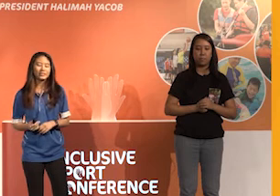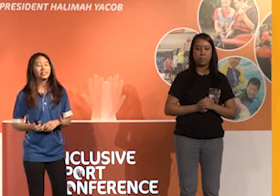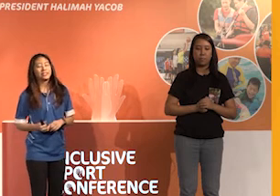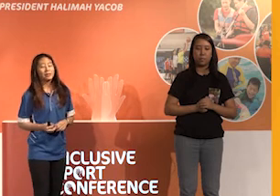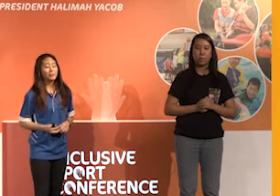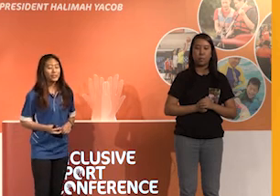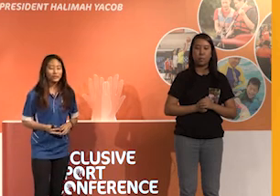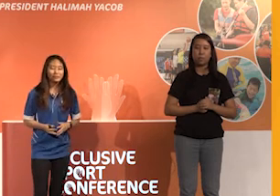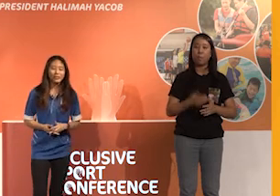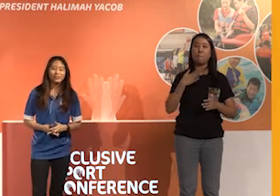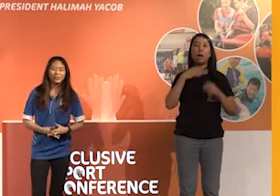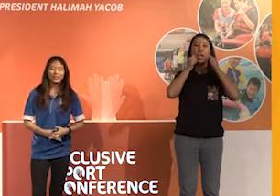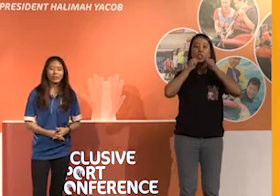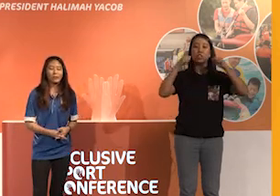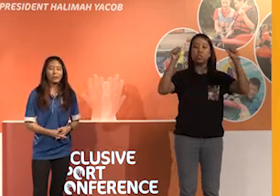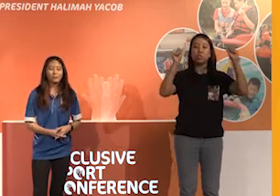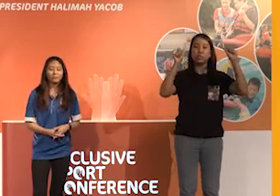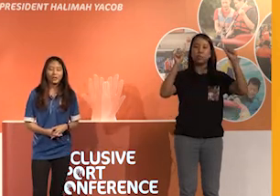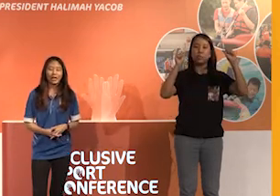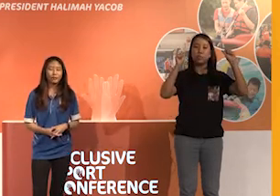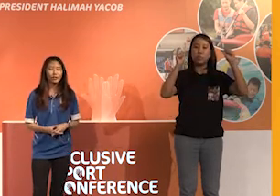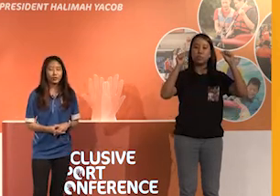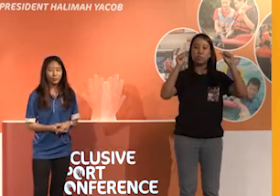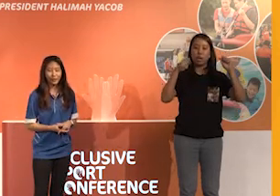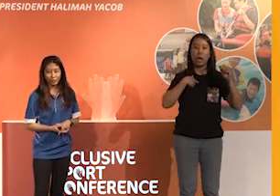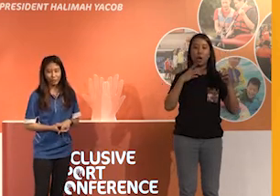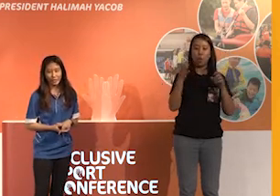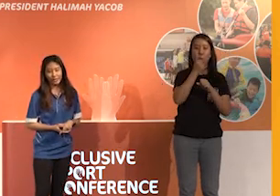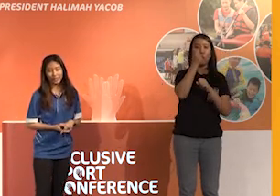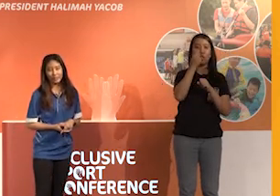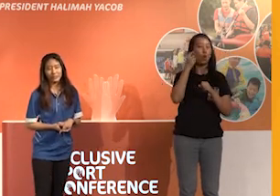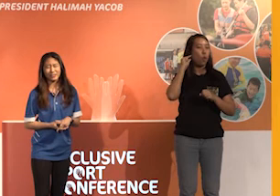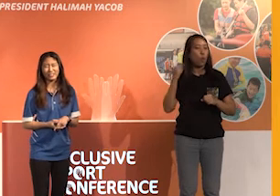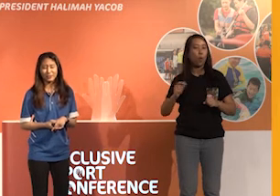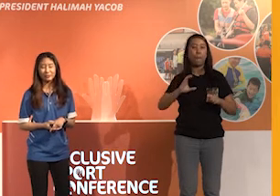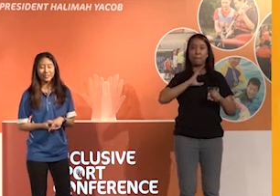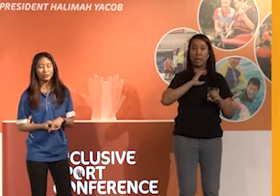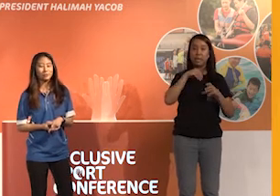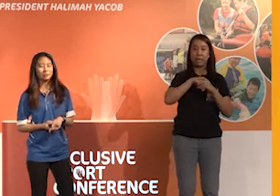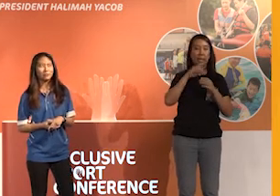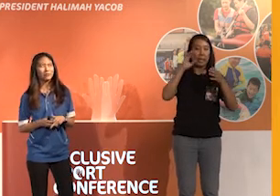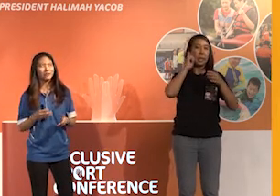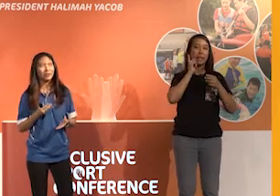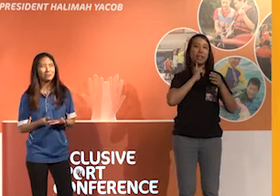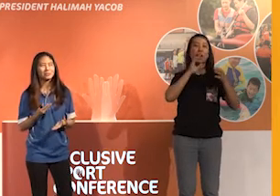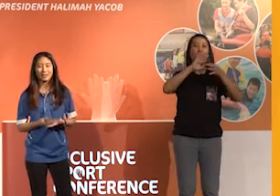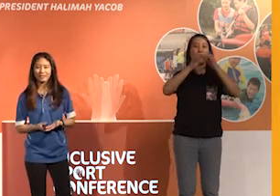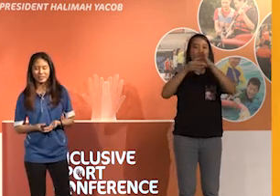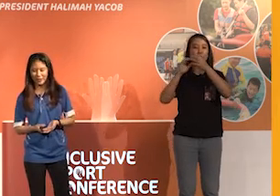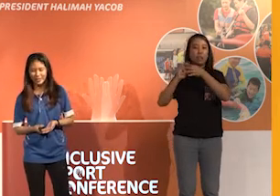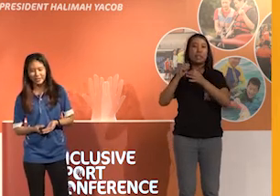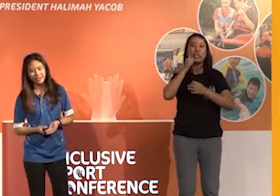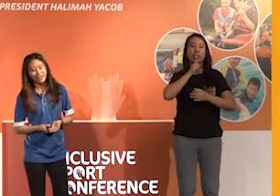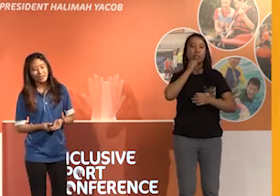So my achievement was I won a gold medal in the Deaf Olympics Girls